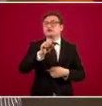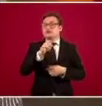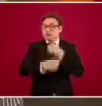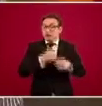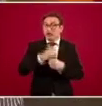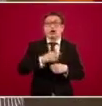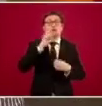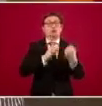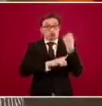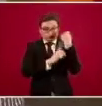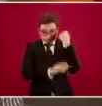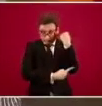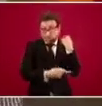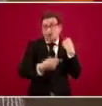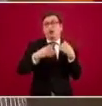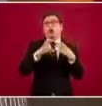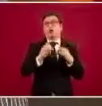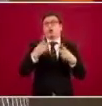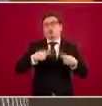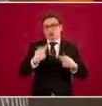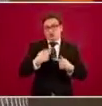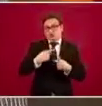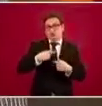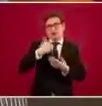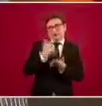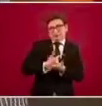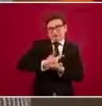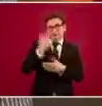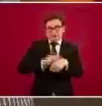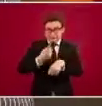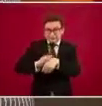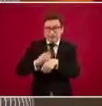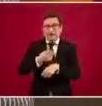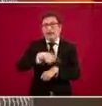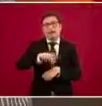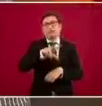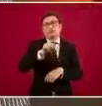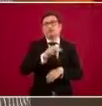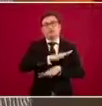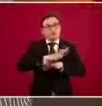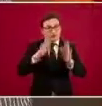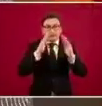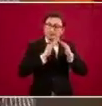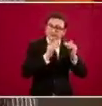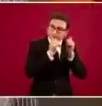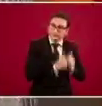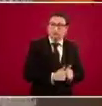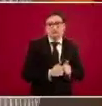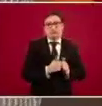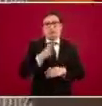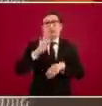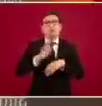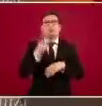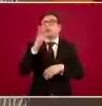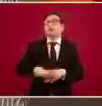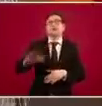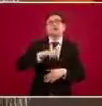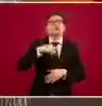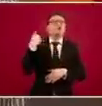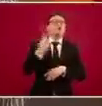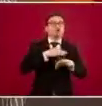going out to work if they belong to a vulnerable group. If they are over 60 or have